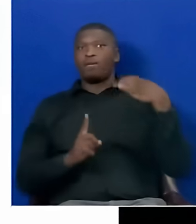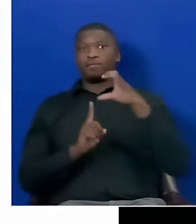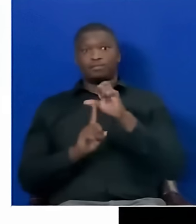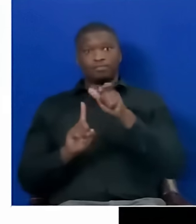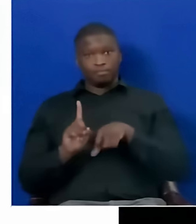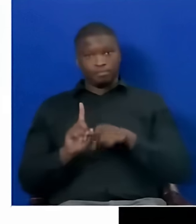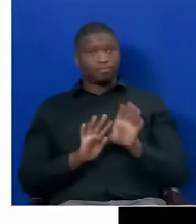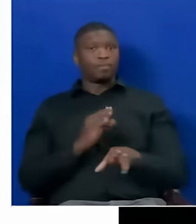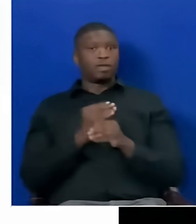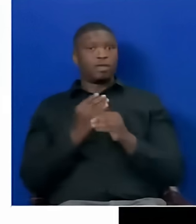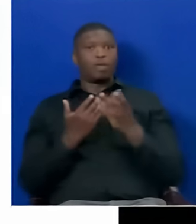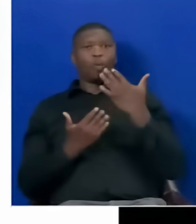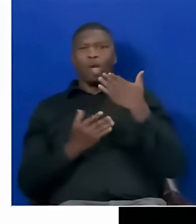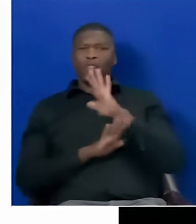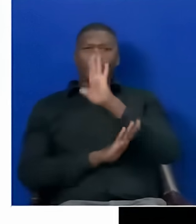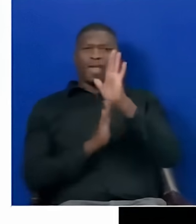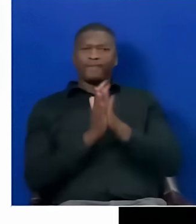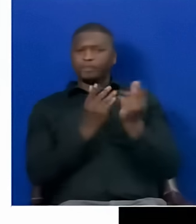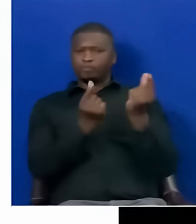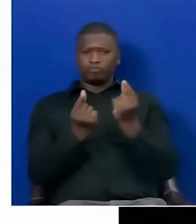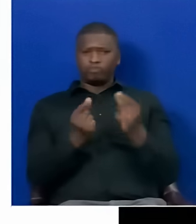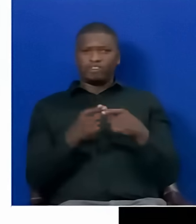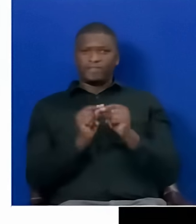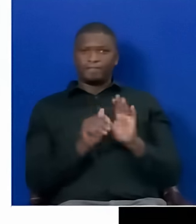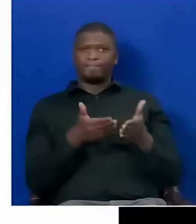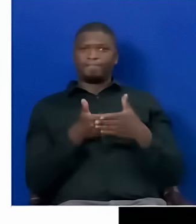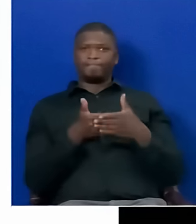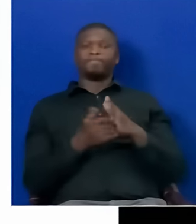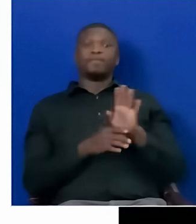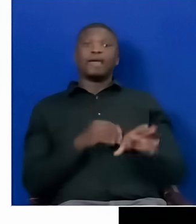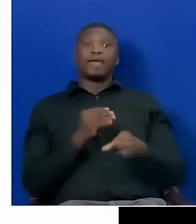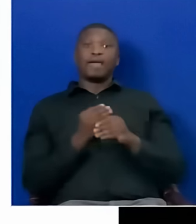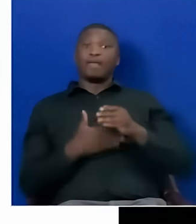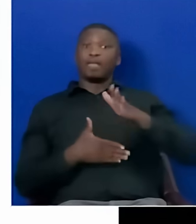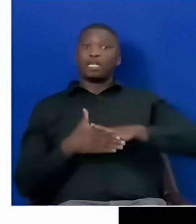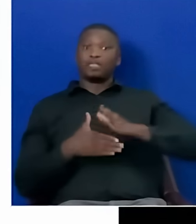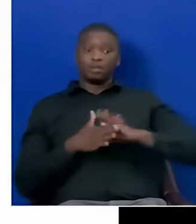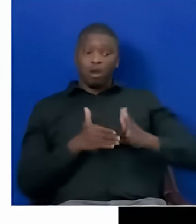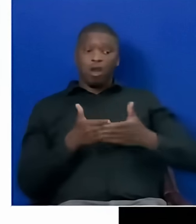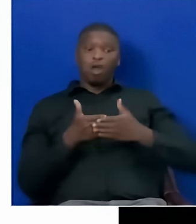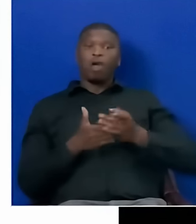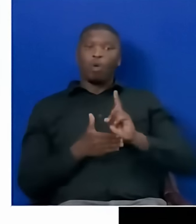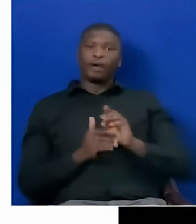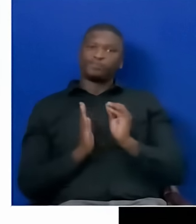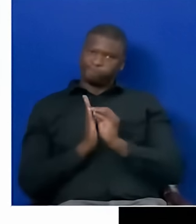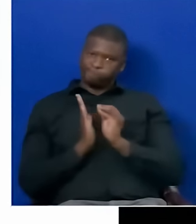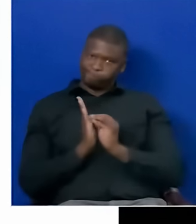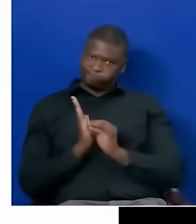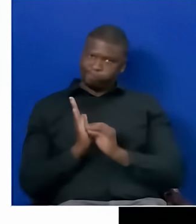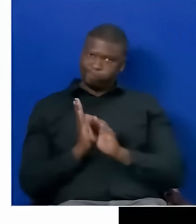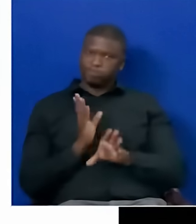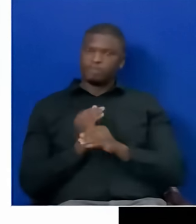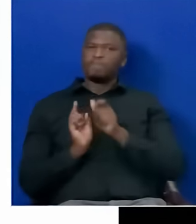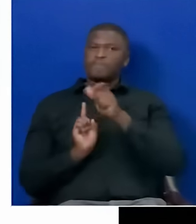was completed, and the reason for completion, and the person who completed it on the system.